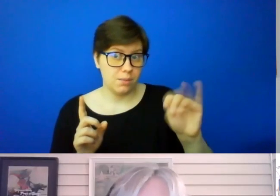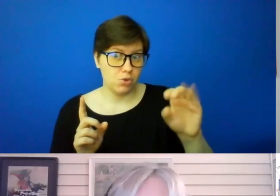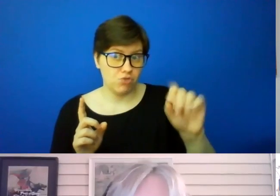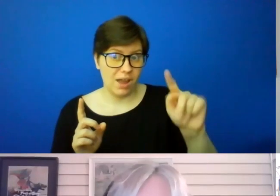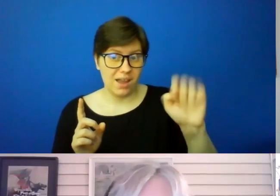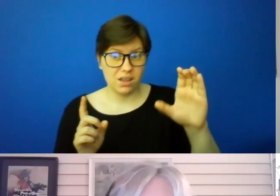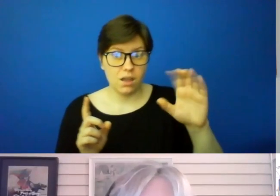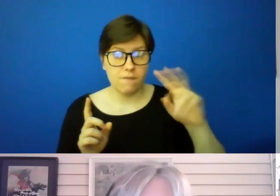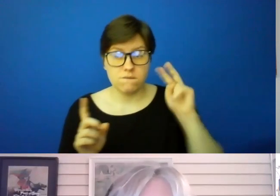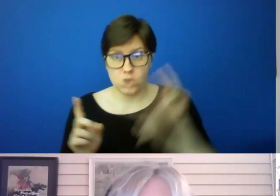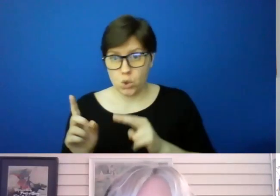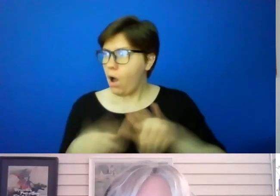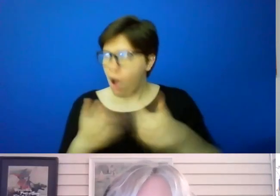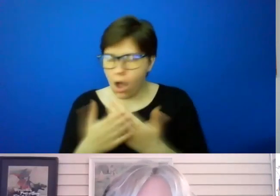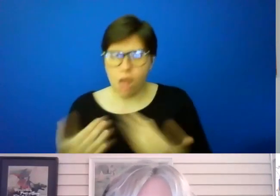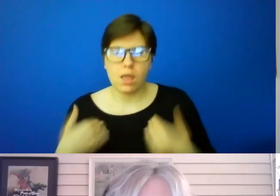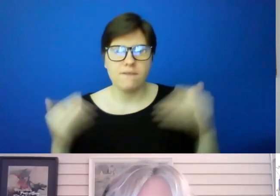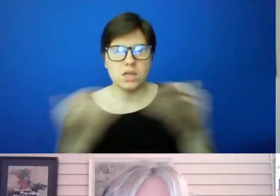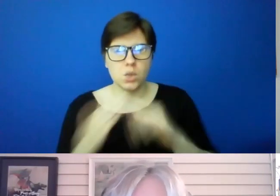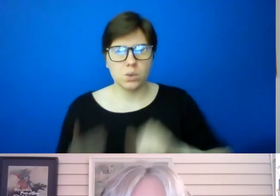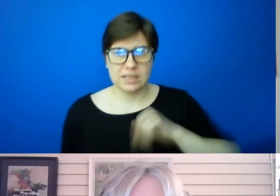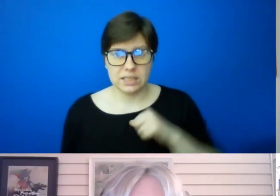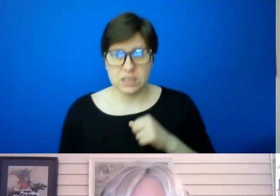has equal dignity. And so